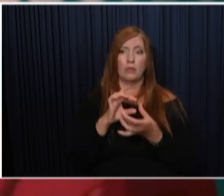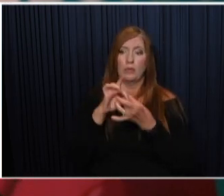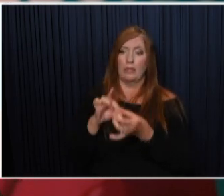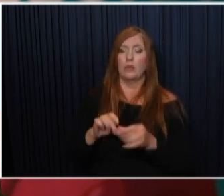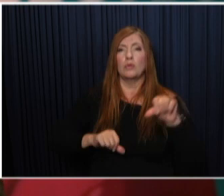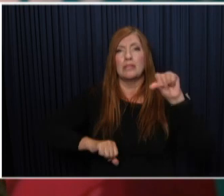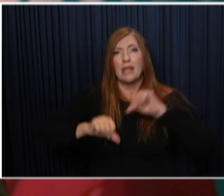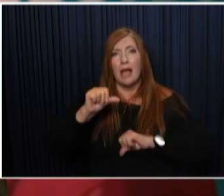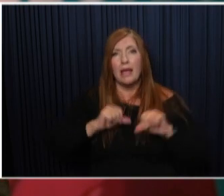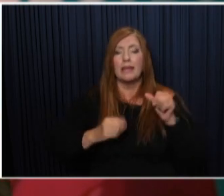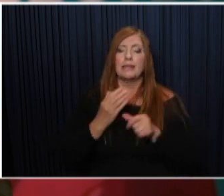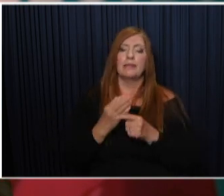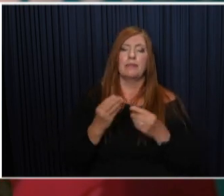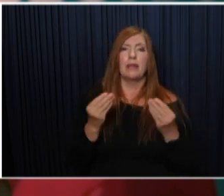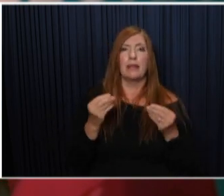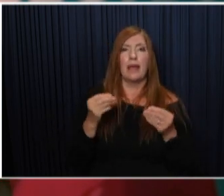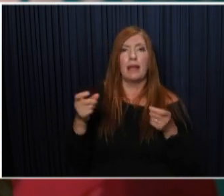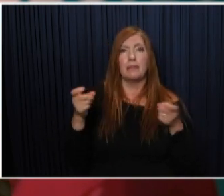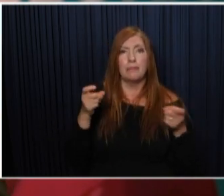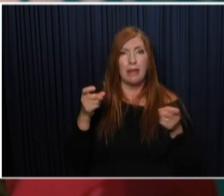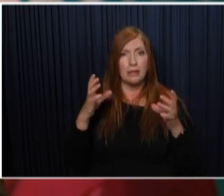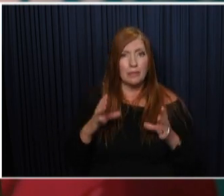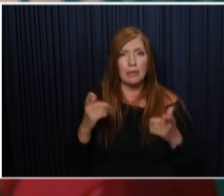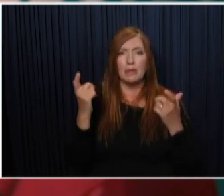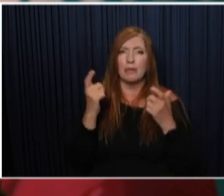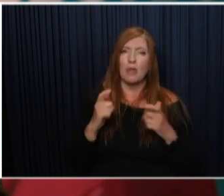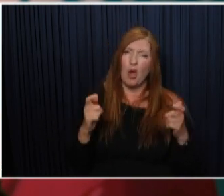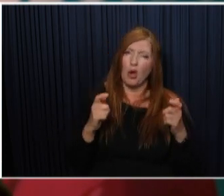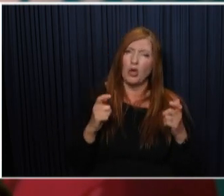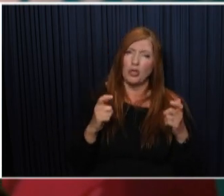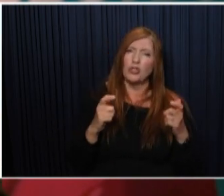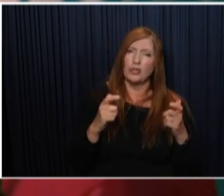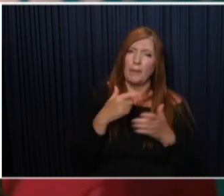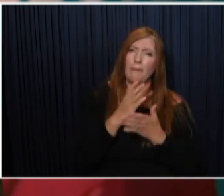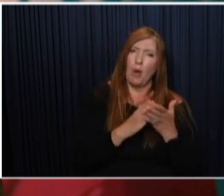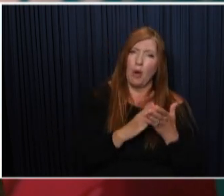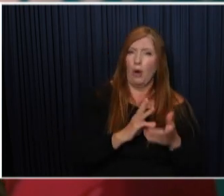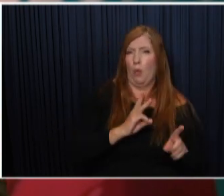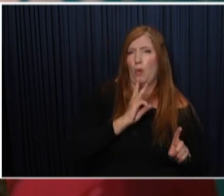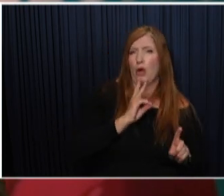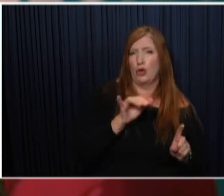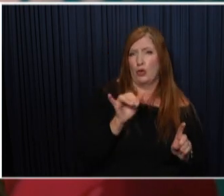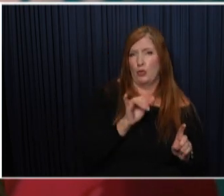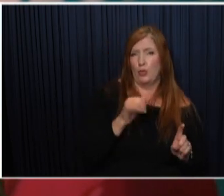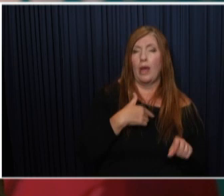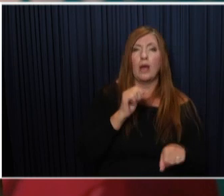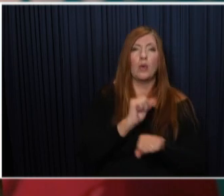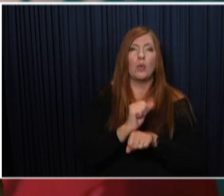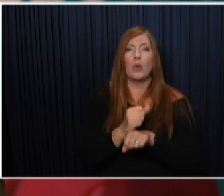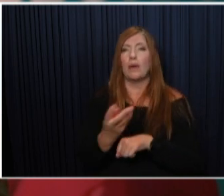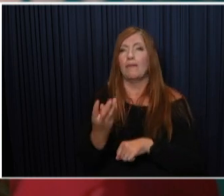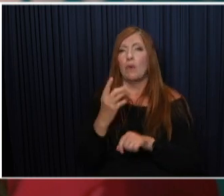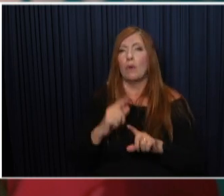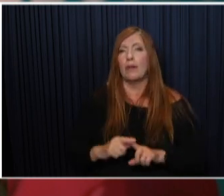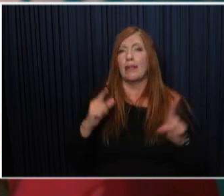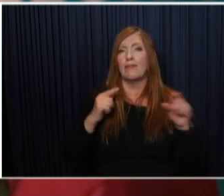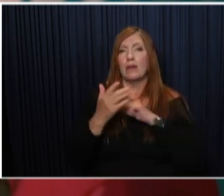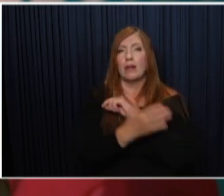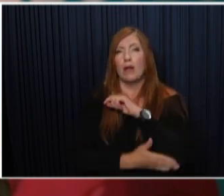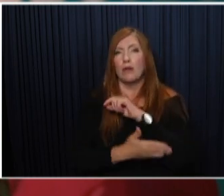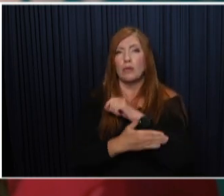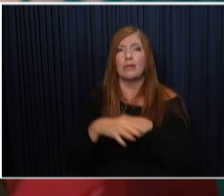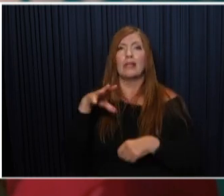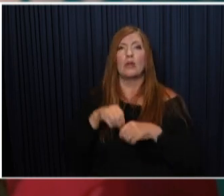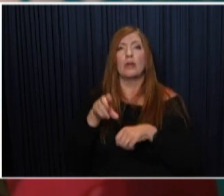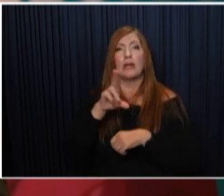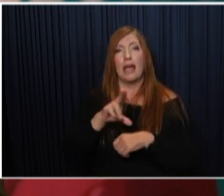and land management and, on a large part, water. I've worked in 4 different countries, including the United